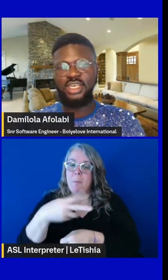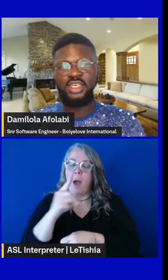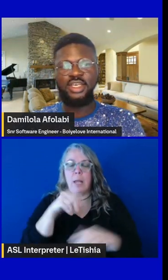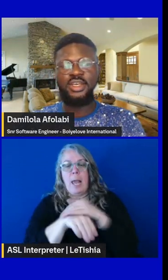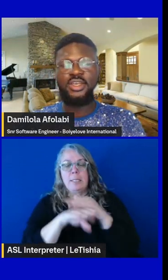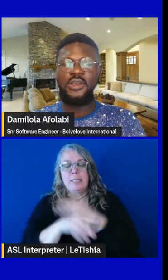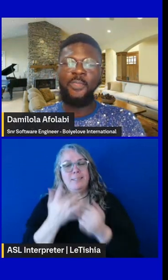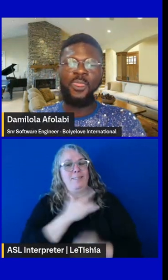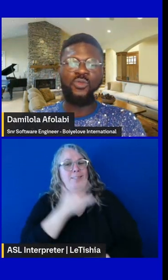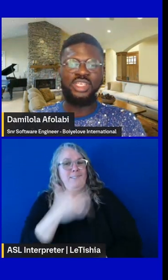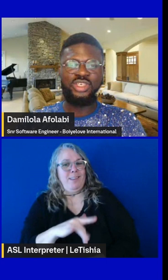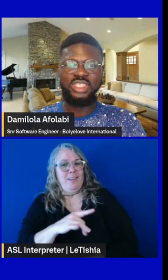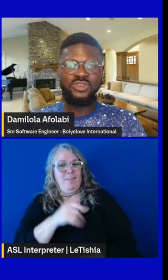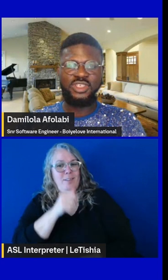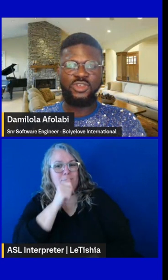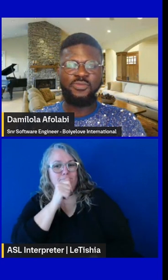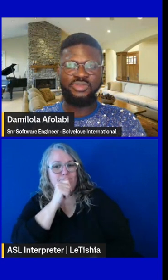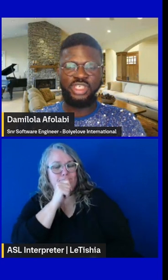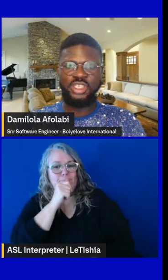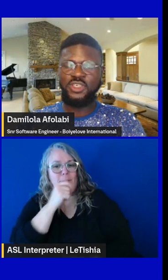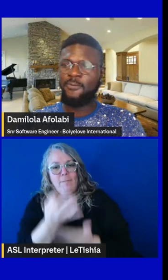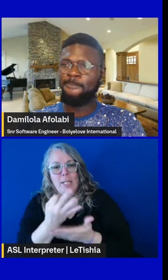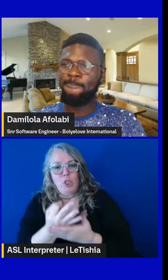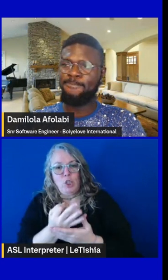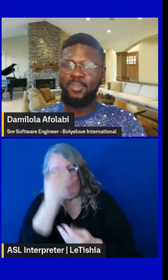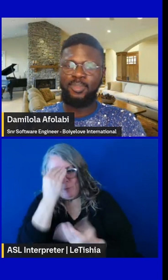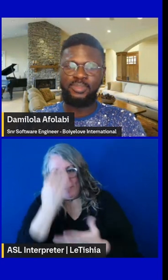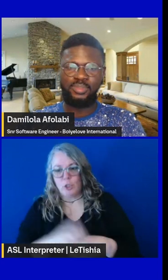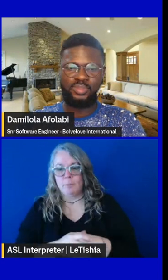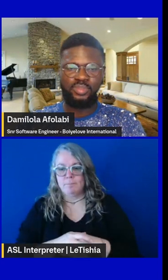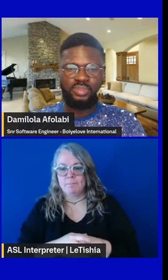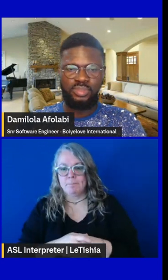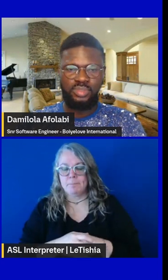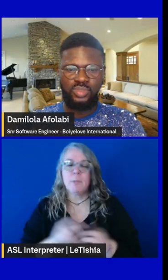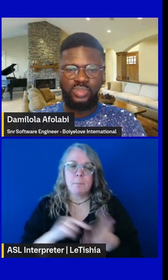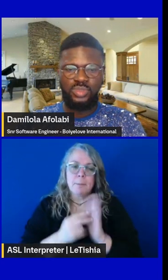financial data, reducing the risk of breach.